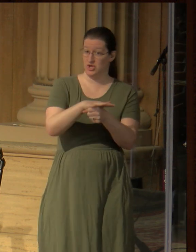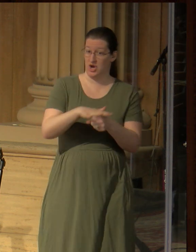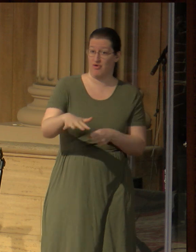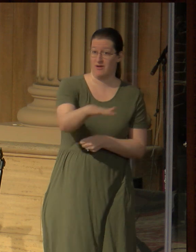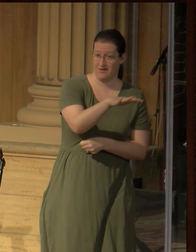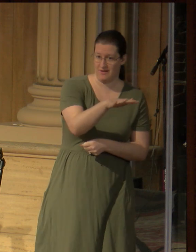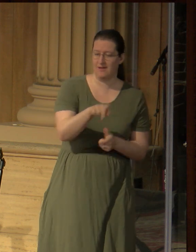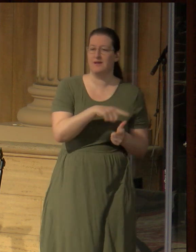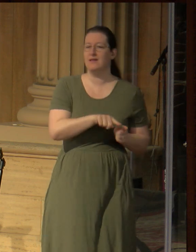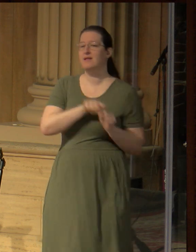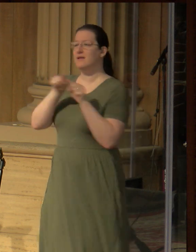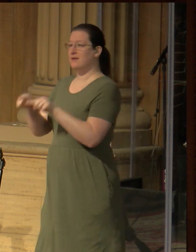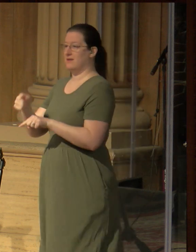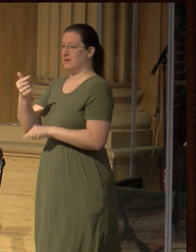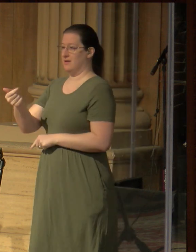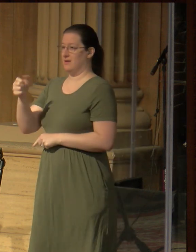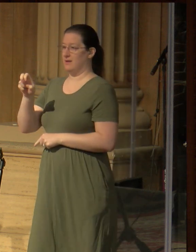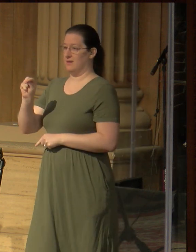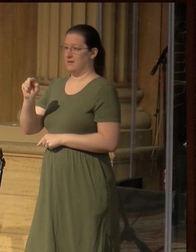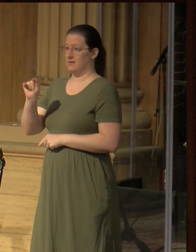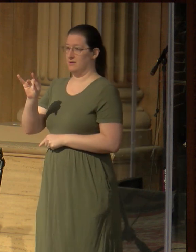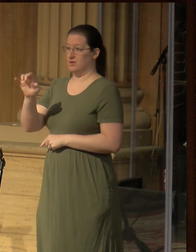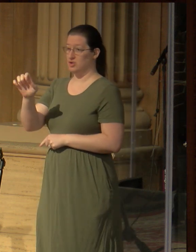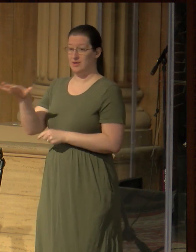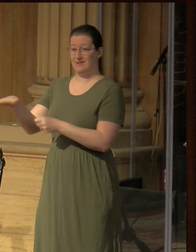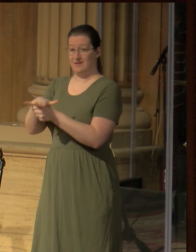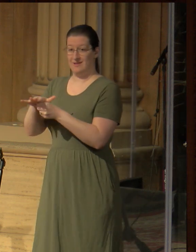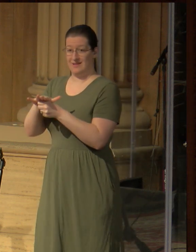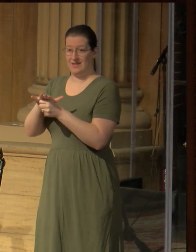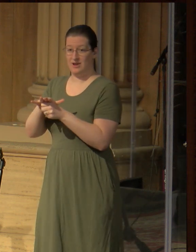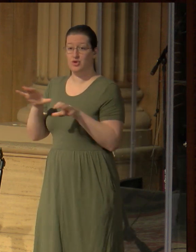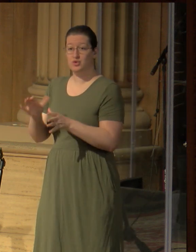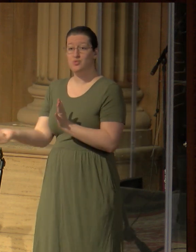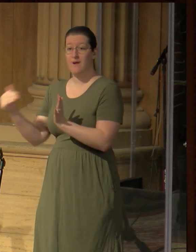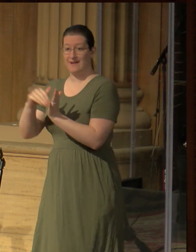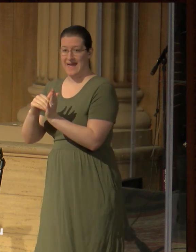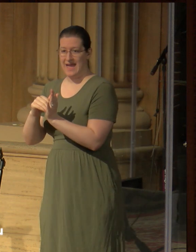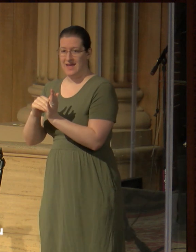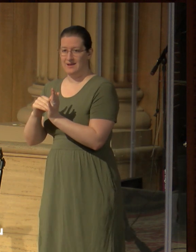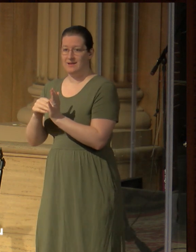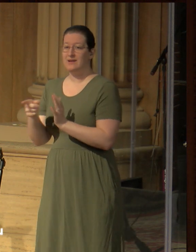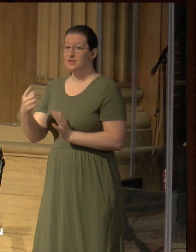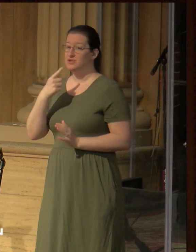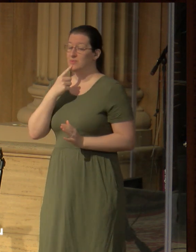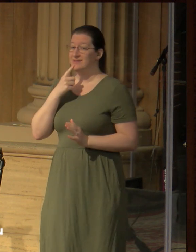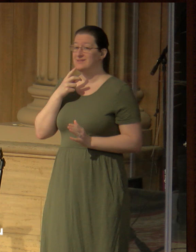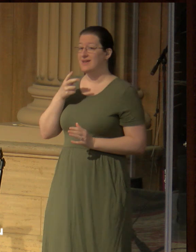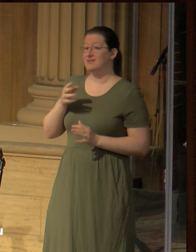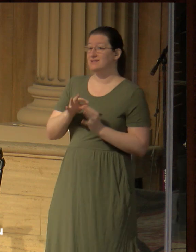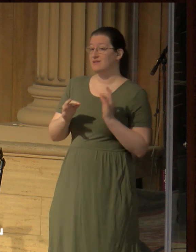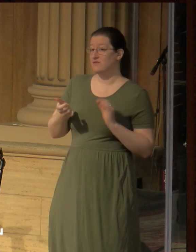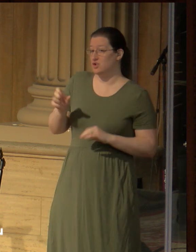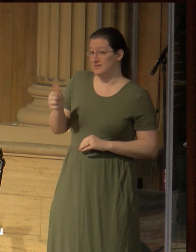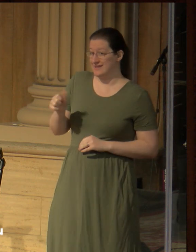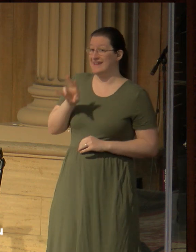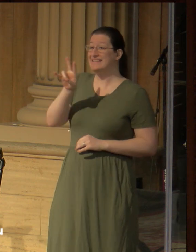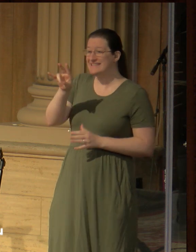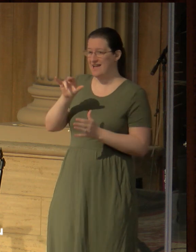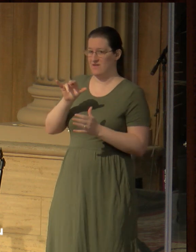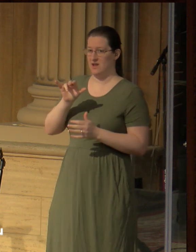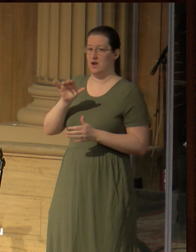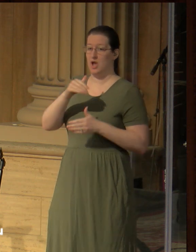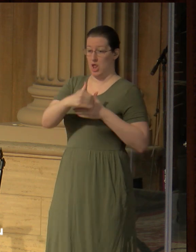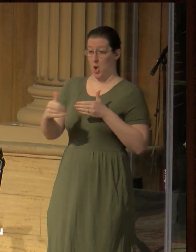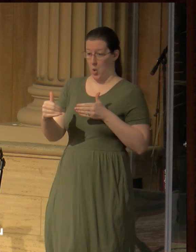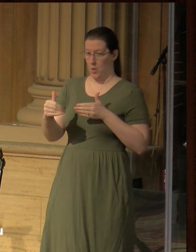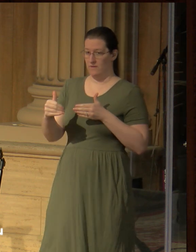into Gentile territory, essentially to repeat the miracle. And so verse 10, he says, are the 7 loaves for the 4,000 and how many baskets you